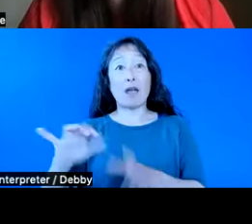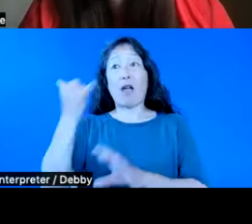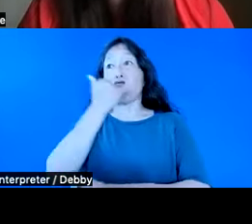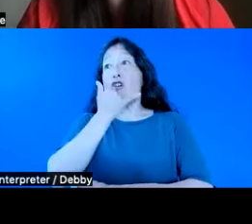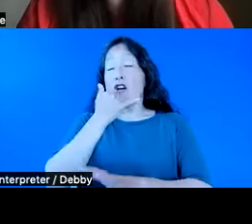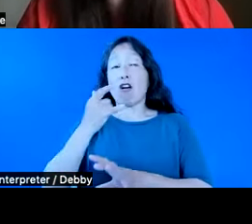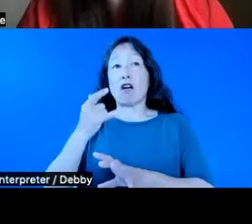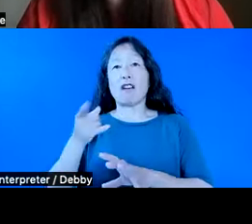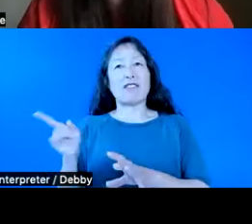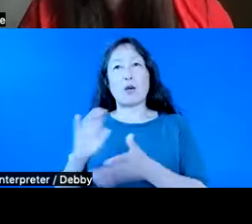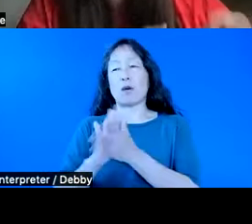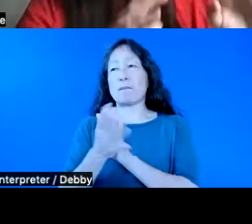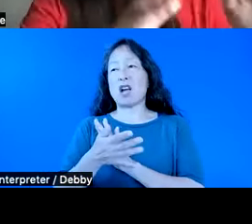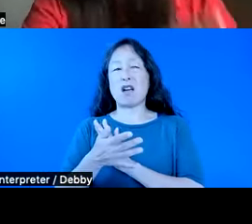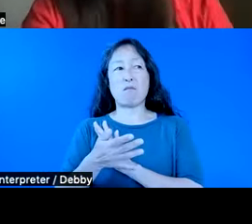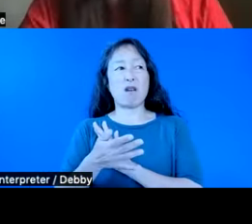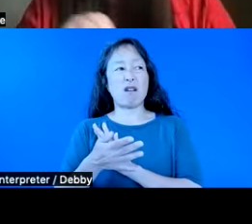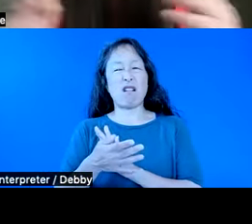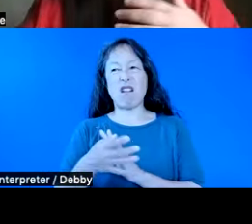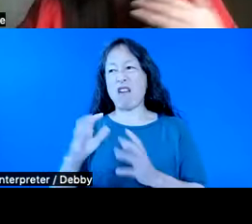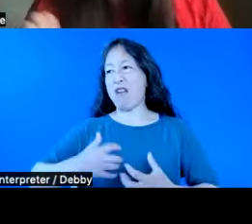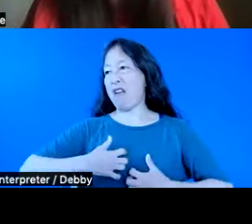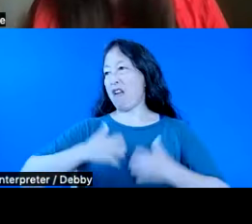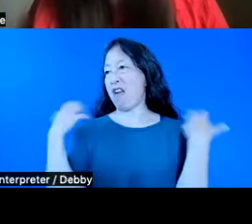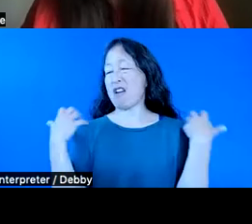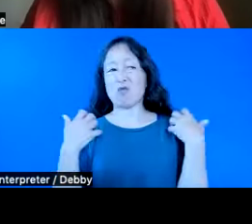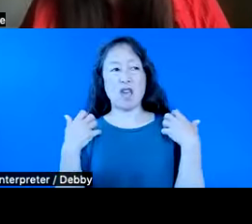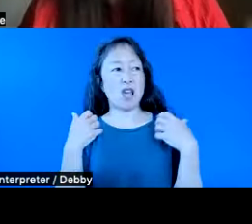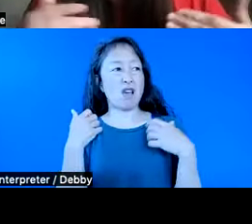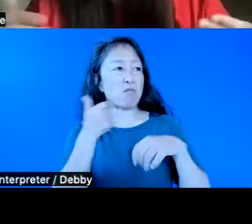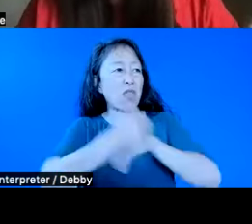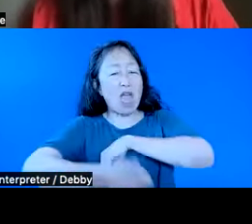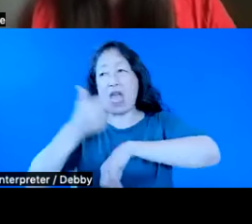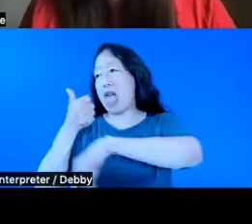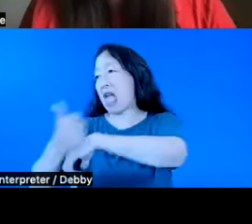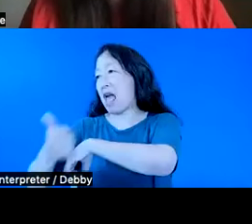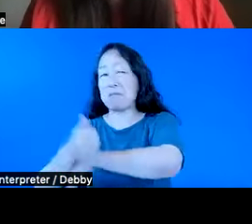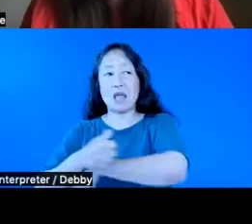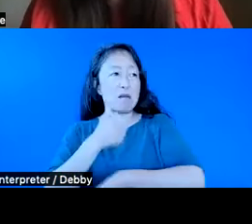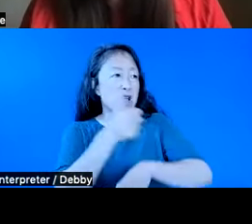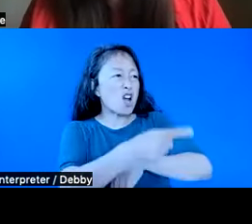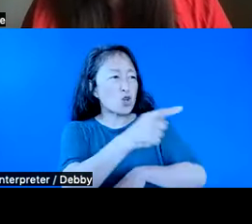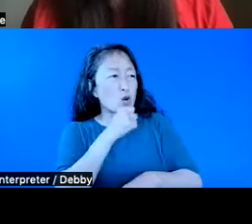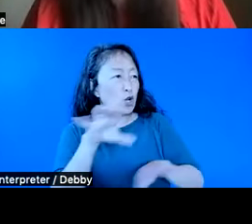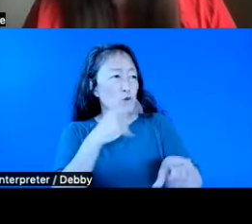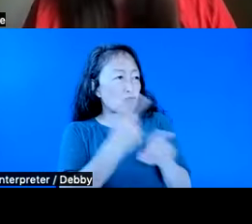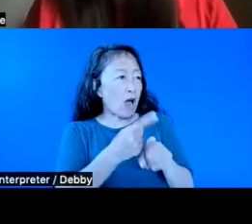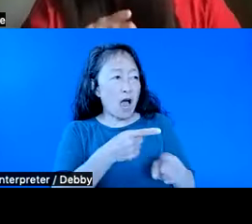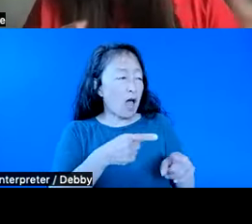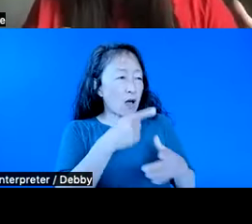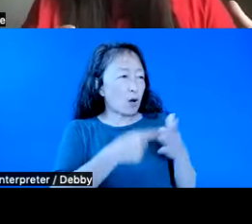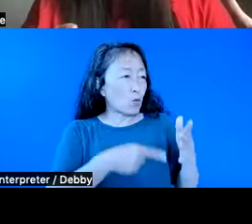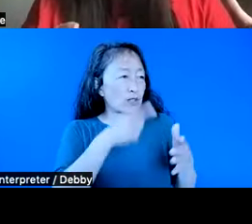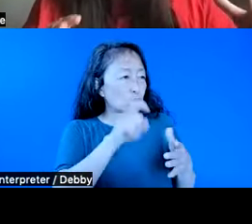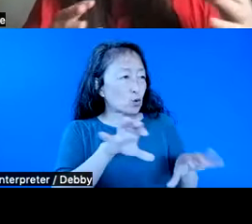how so-and-so dropped the ball, or they don't care about survivors and all this kind of stuff. Or like, why aren't you doing what you're supposed to be doing? But after